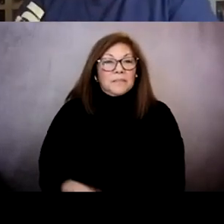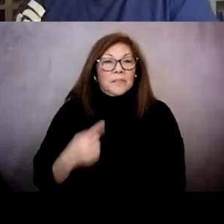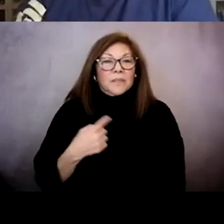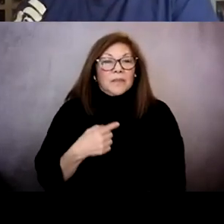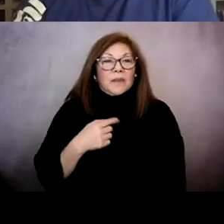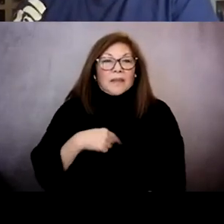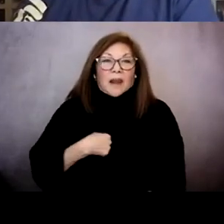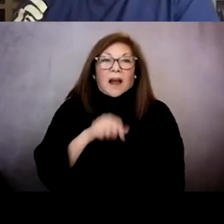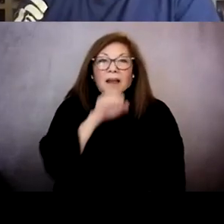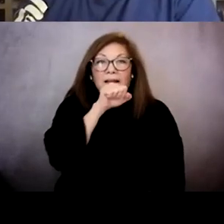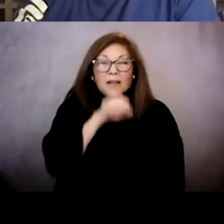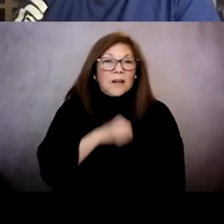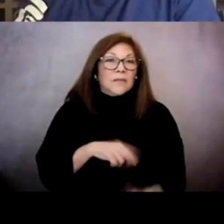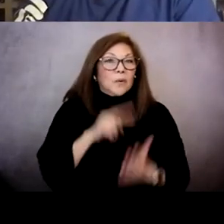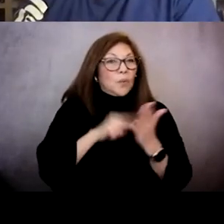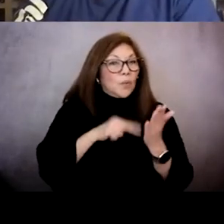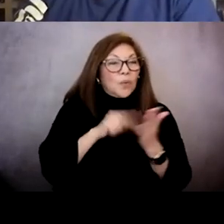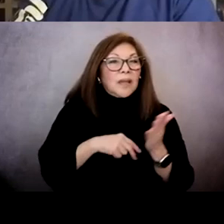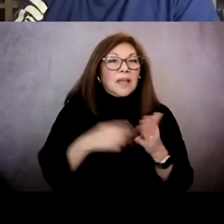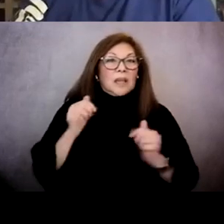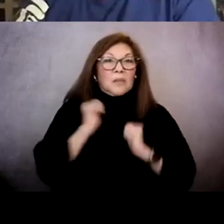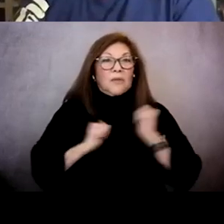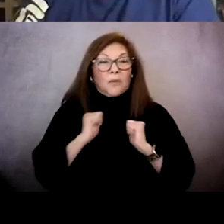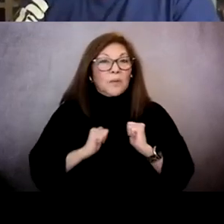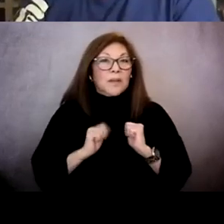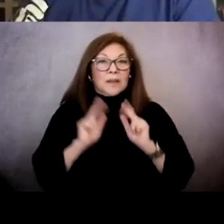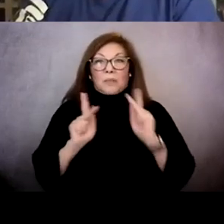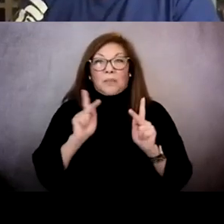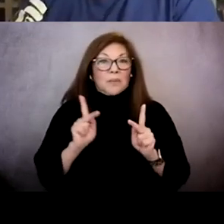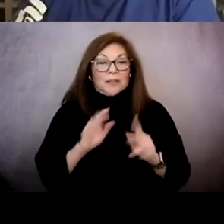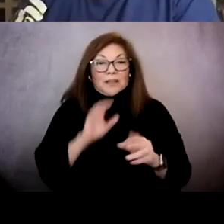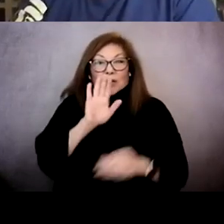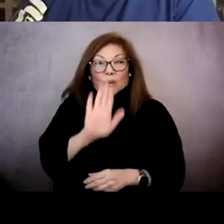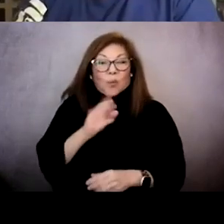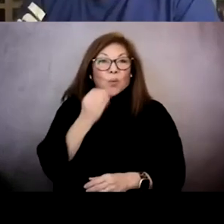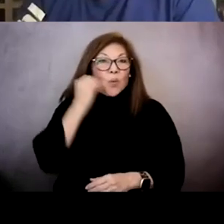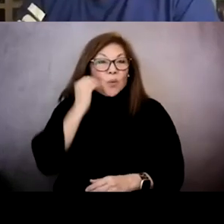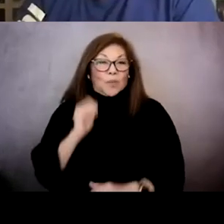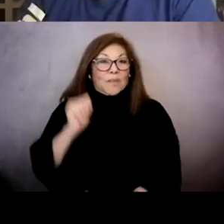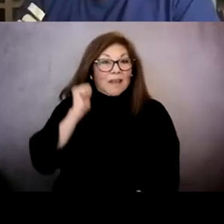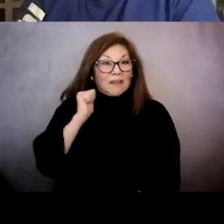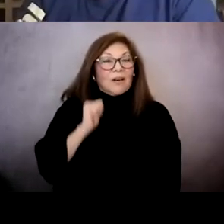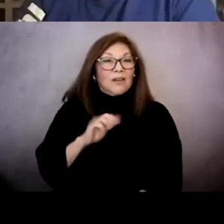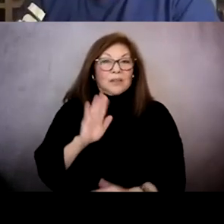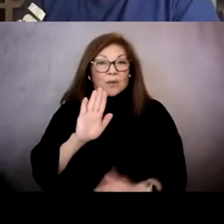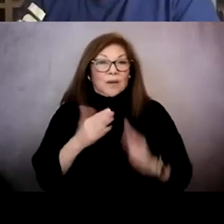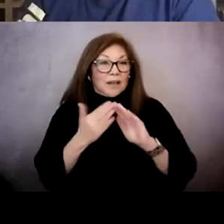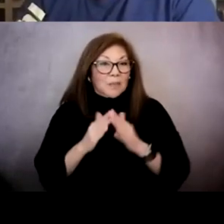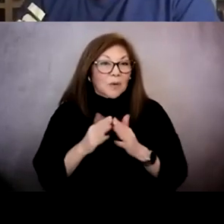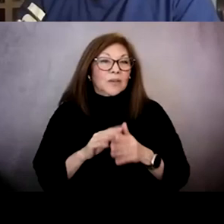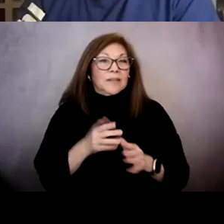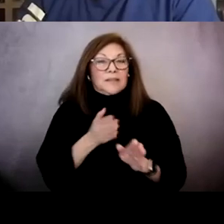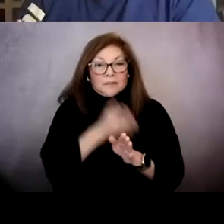readings and performances that people are hosting in their own backyards, in their neighborhoods. Hala Alian has been doing some